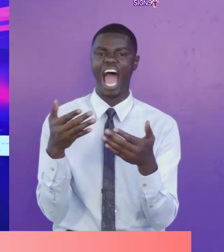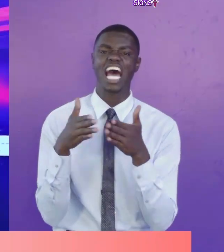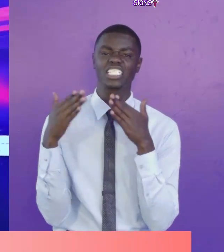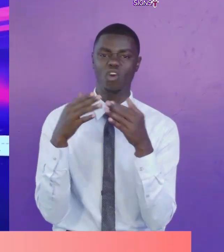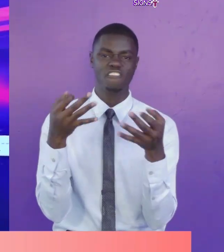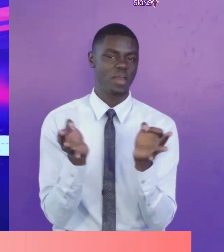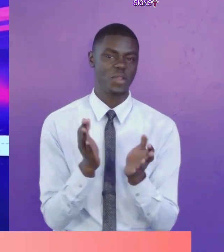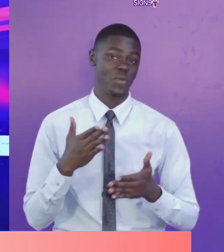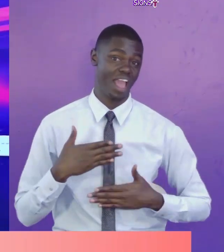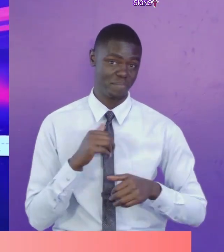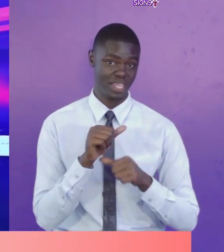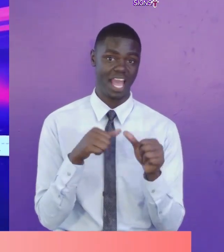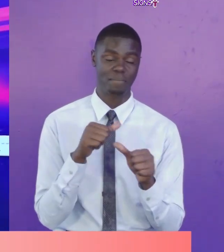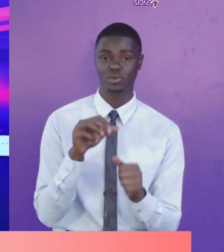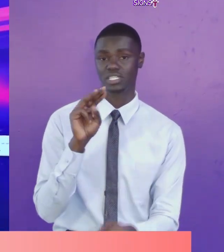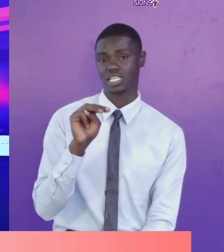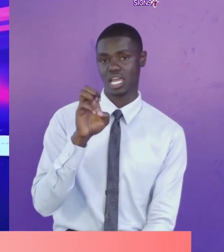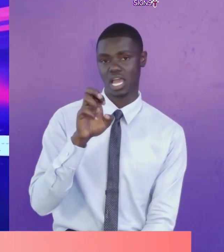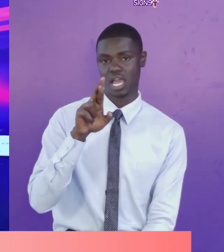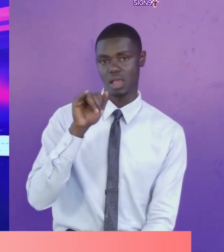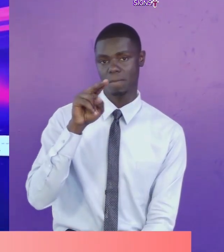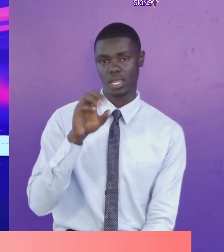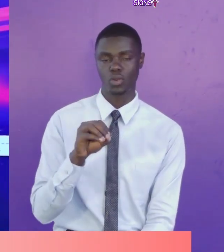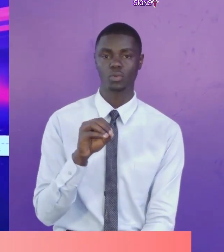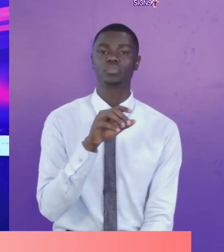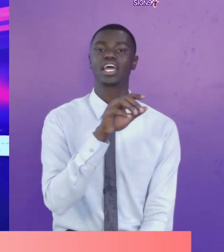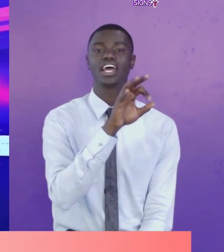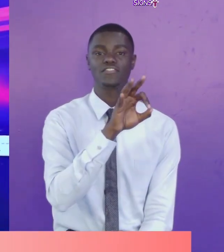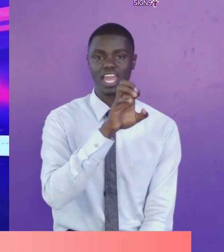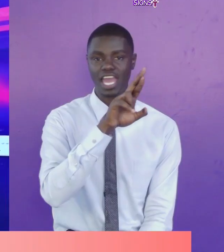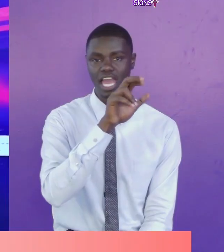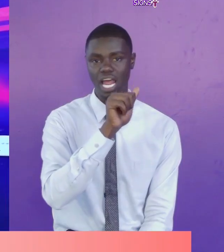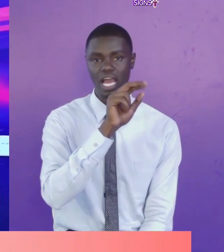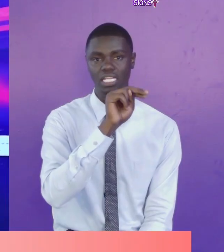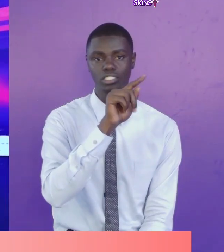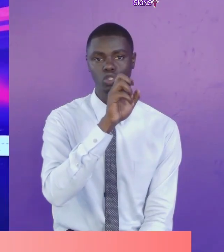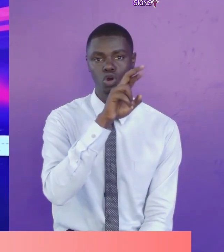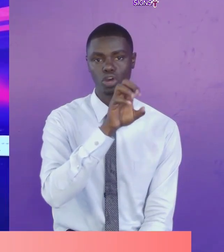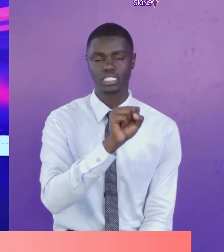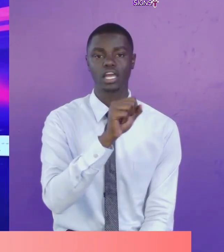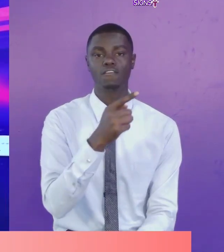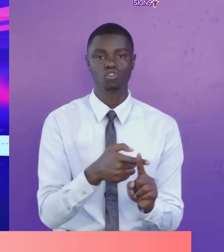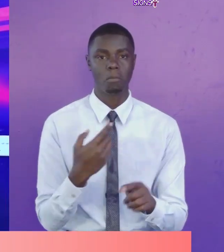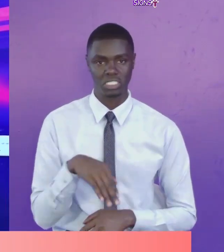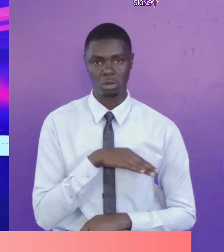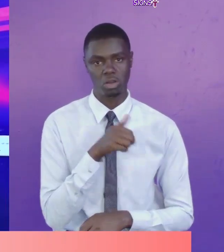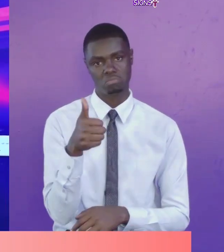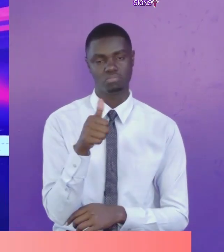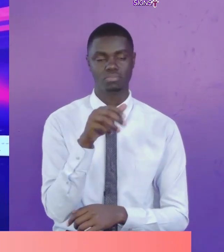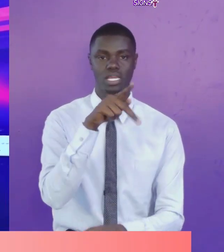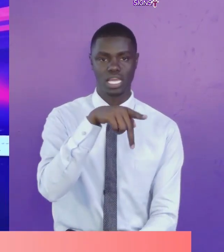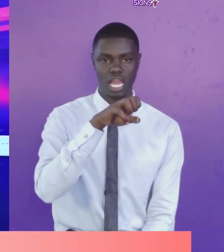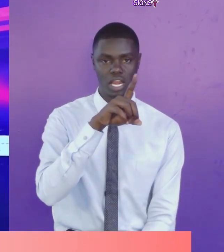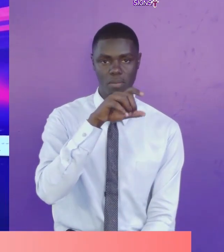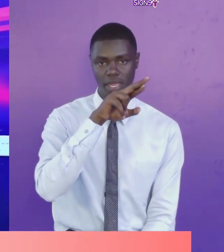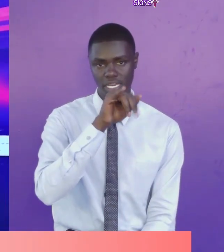to recognize Ferran Torres from Barcelona and also Pedri. Pedri has been a good player. We also